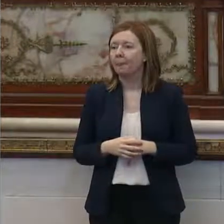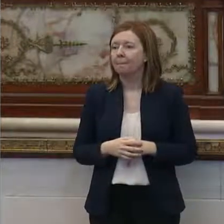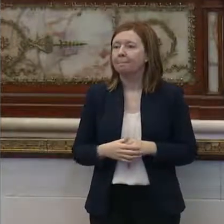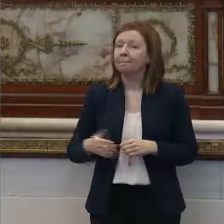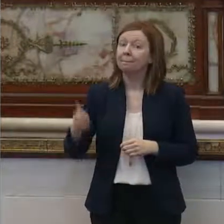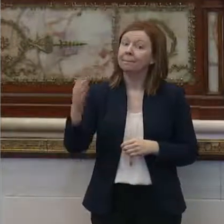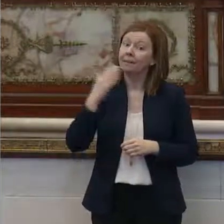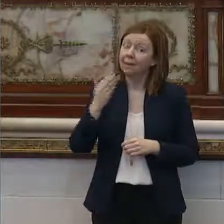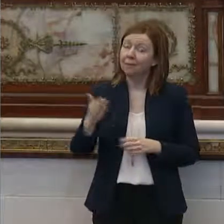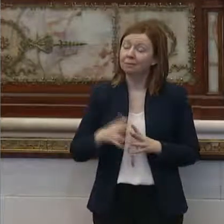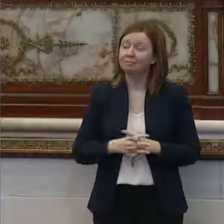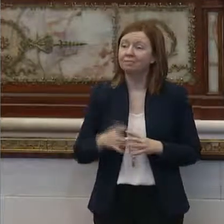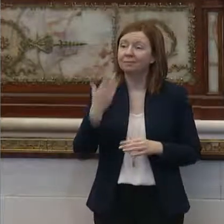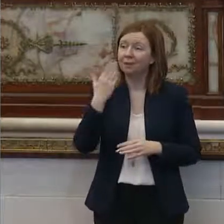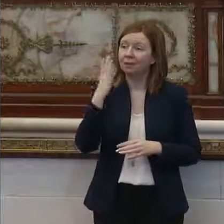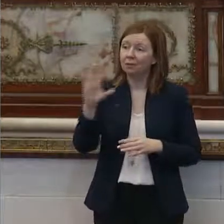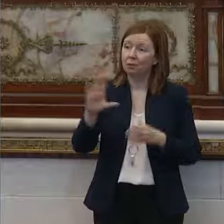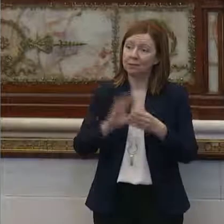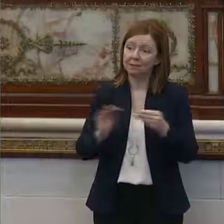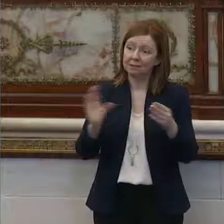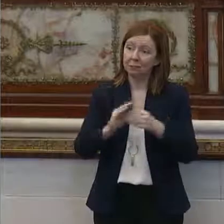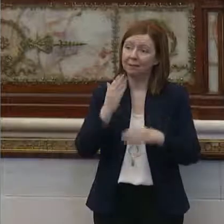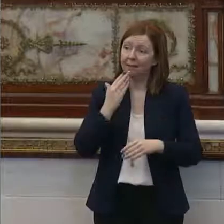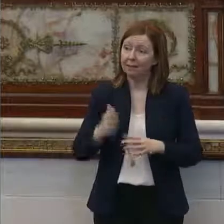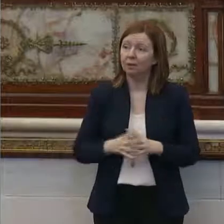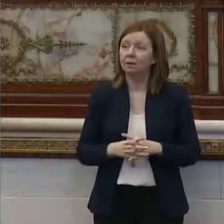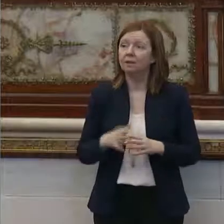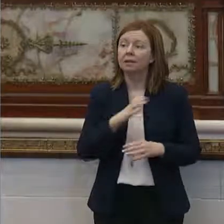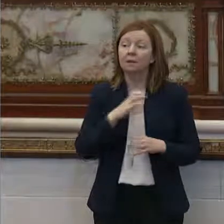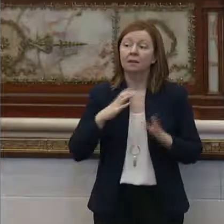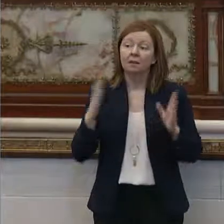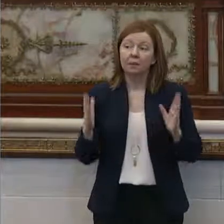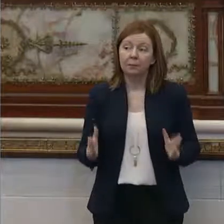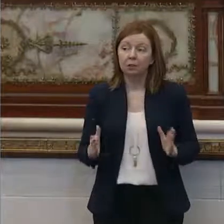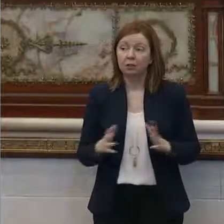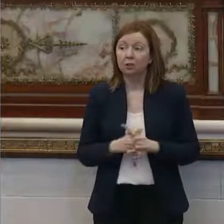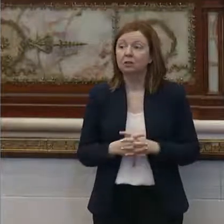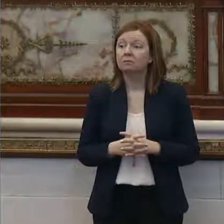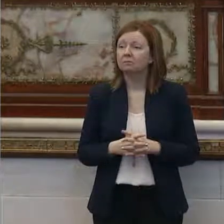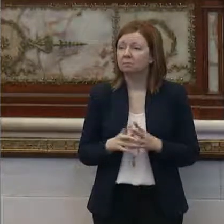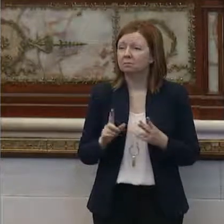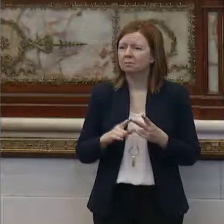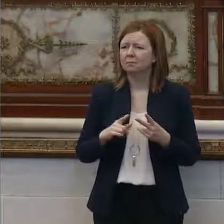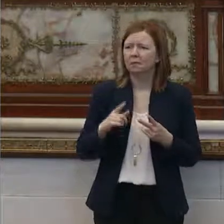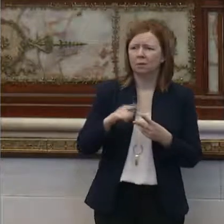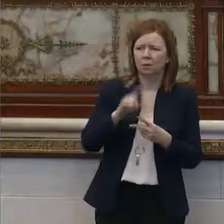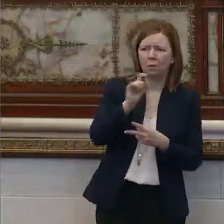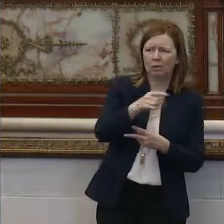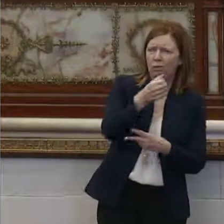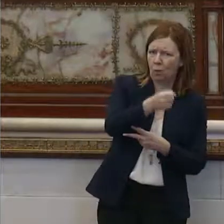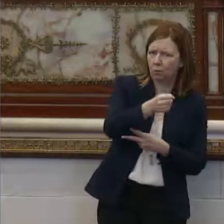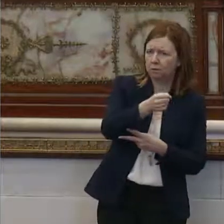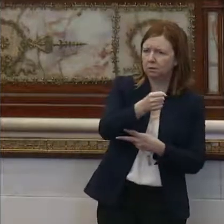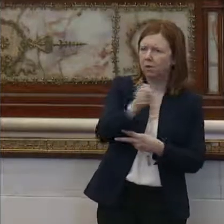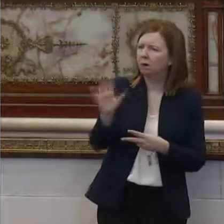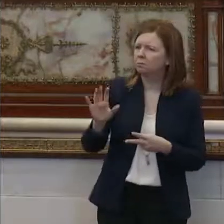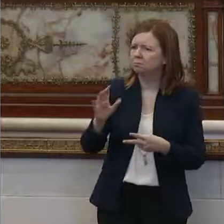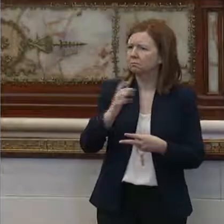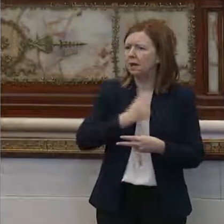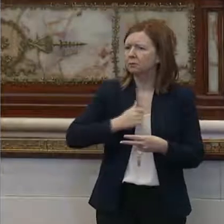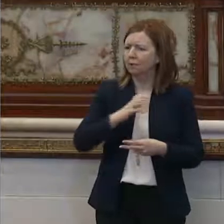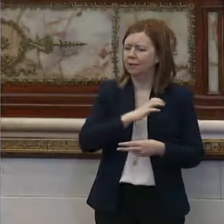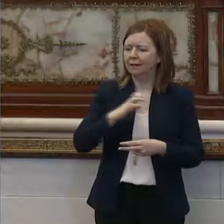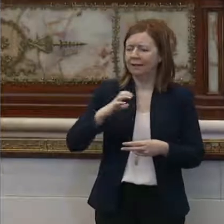Thank you. Thank you for your testimony, Commissioner. We're going to hold questions to the end. Oh, I'm sorry. Councilman